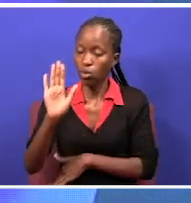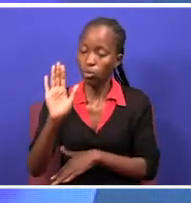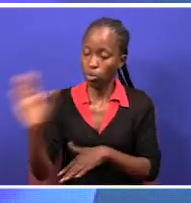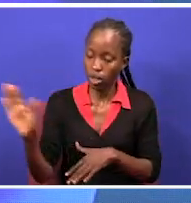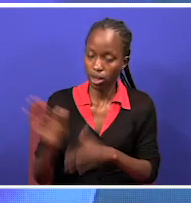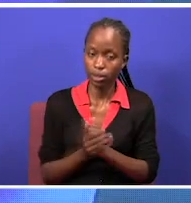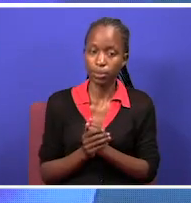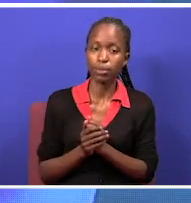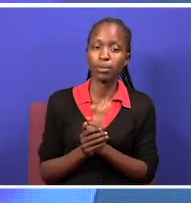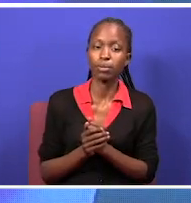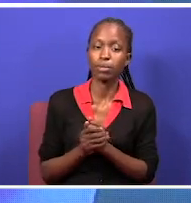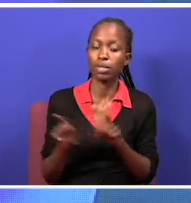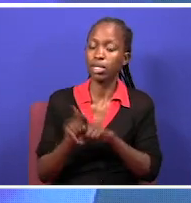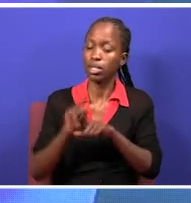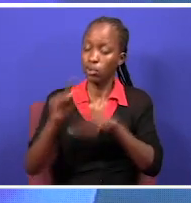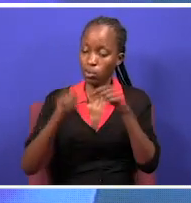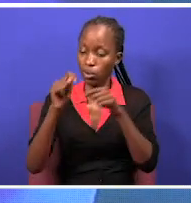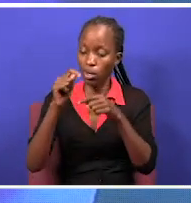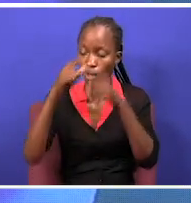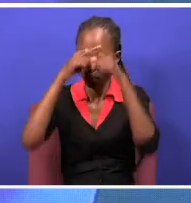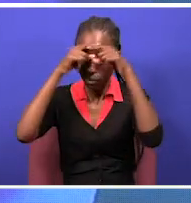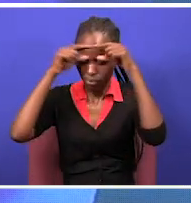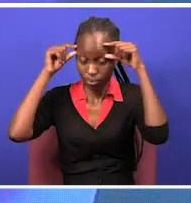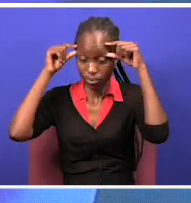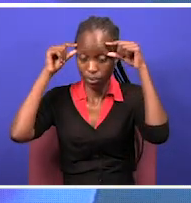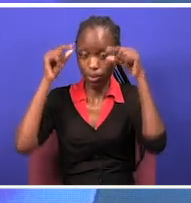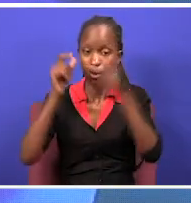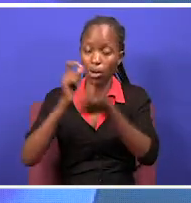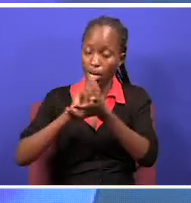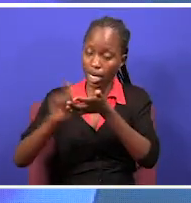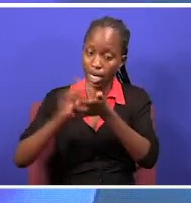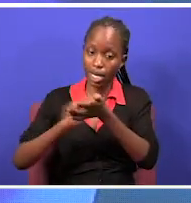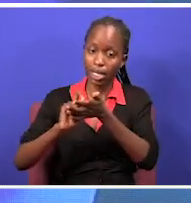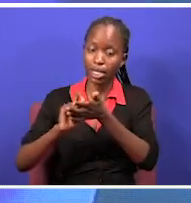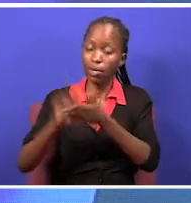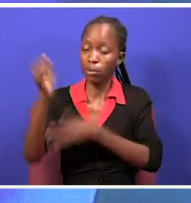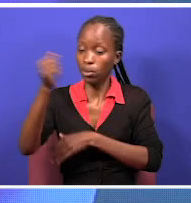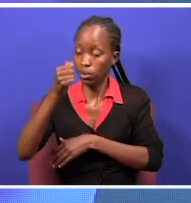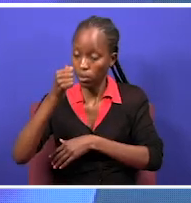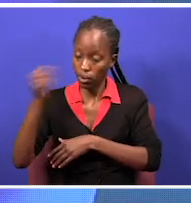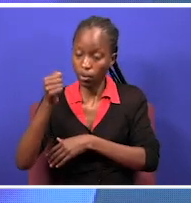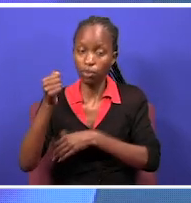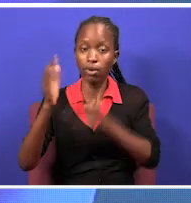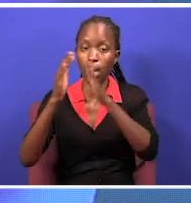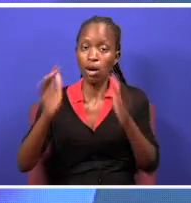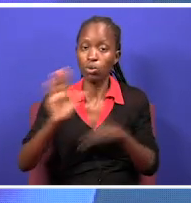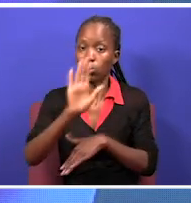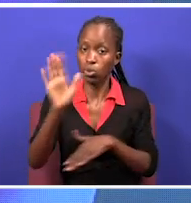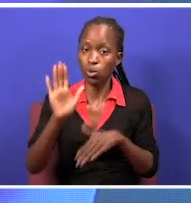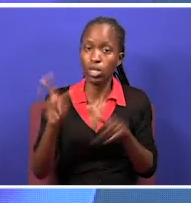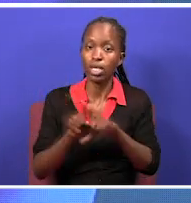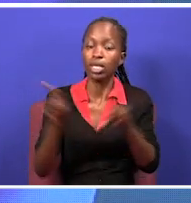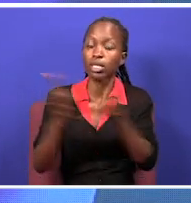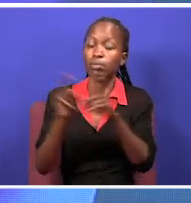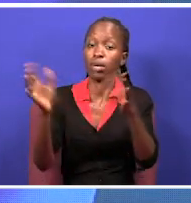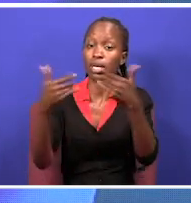hands. Bind them on your foreheads. Write them on the door frames of your houses and on your